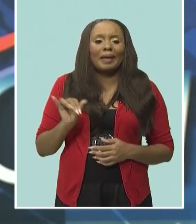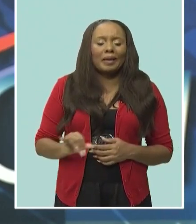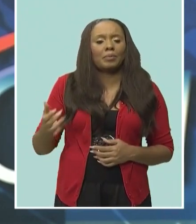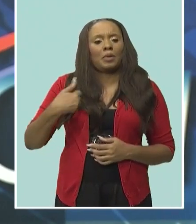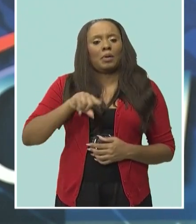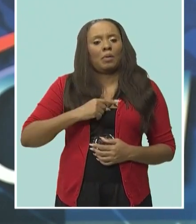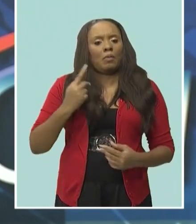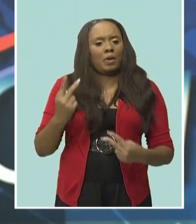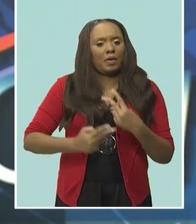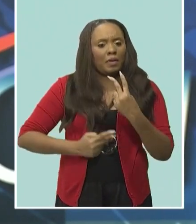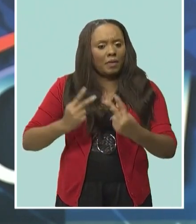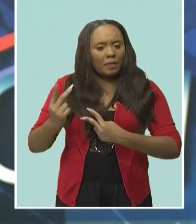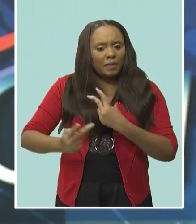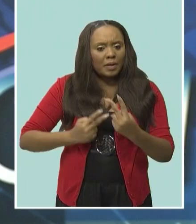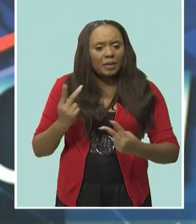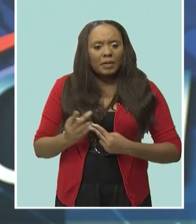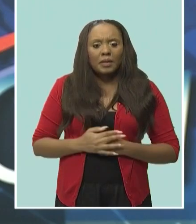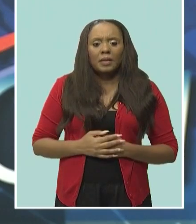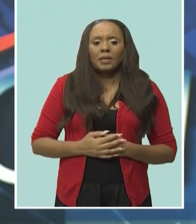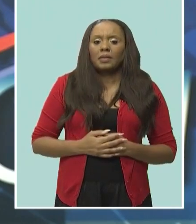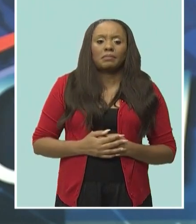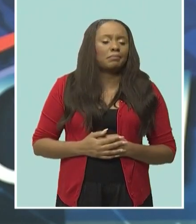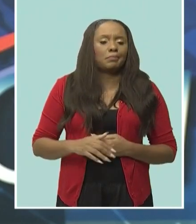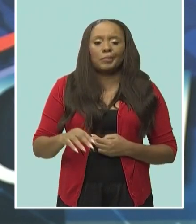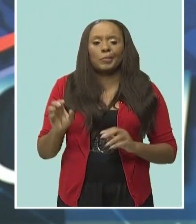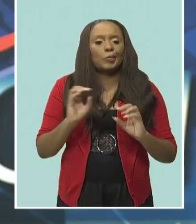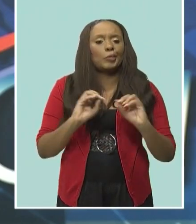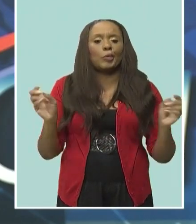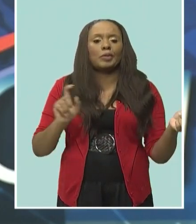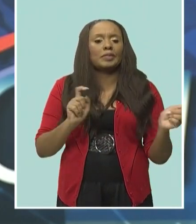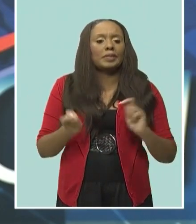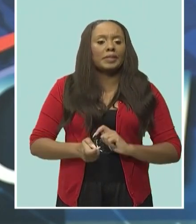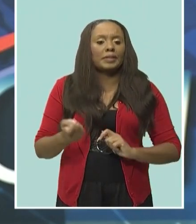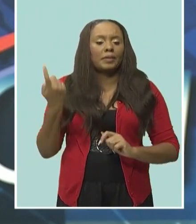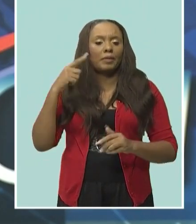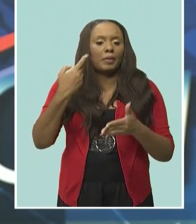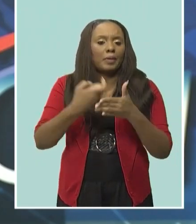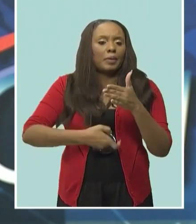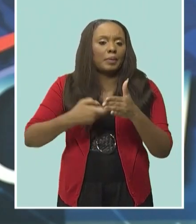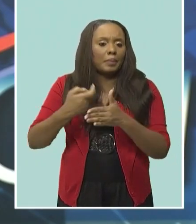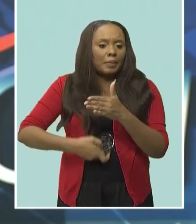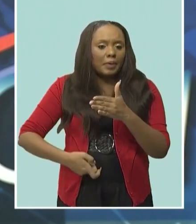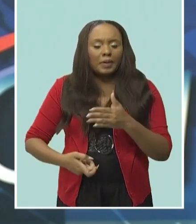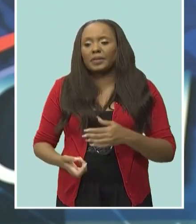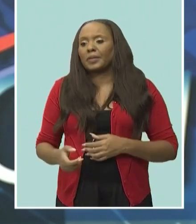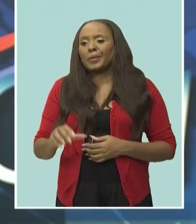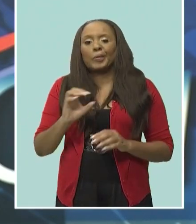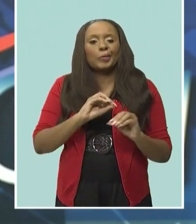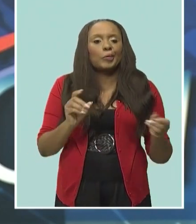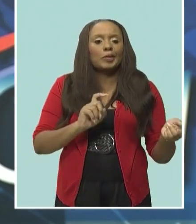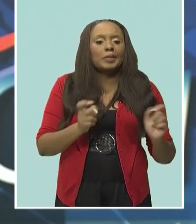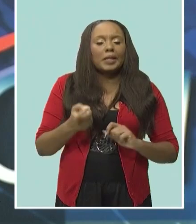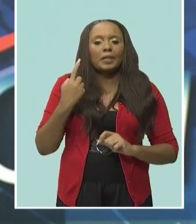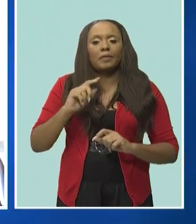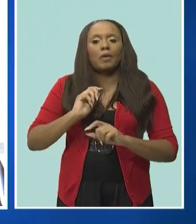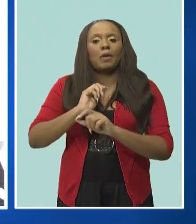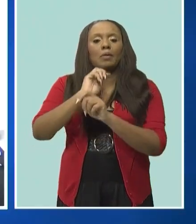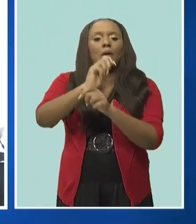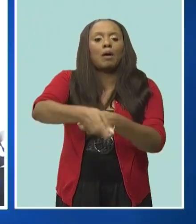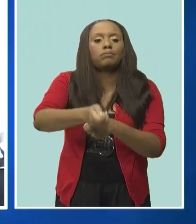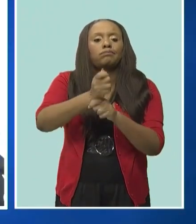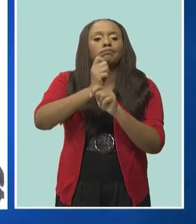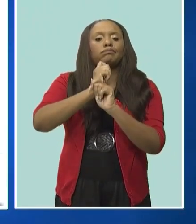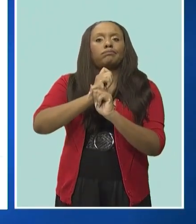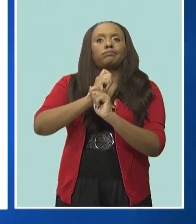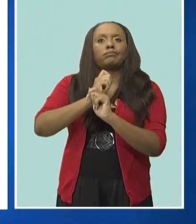Bridgetown Fisheries Complex, where Fisherfolk say there has not been much change in catches nor prices. As I